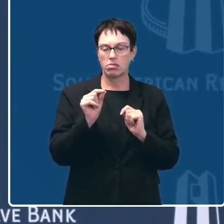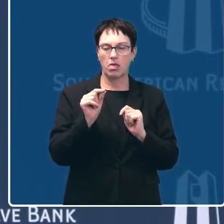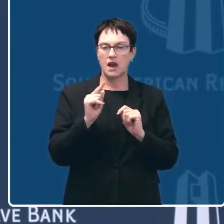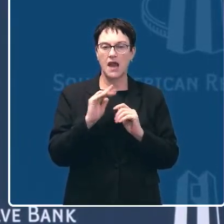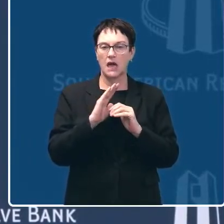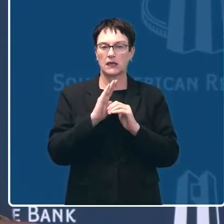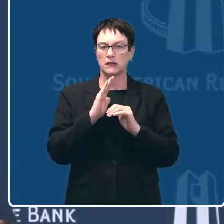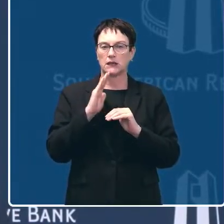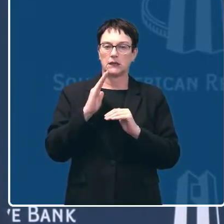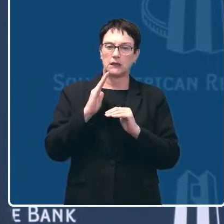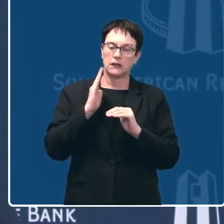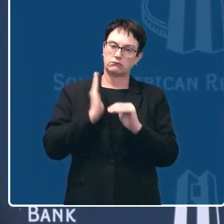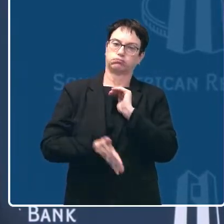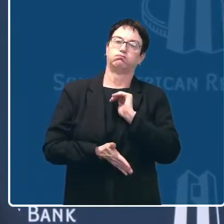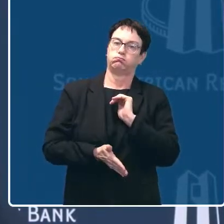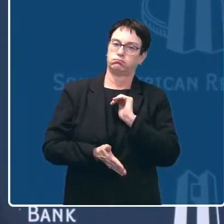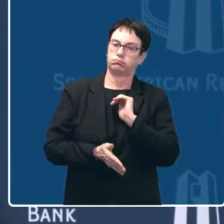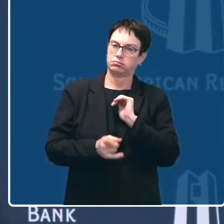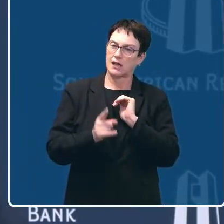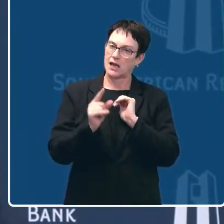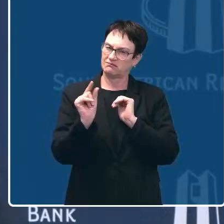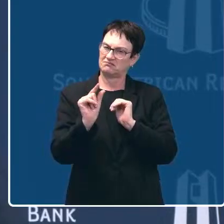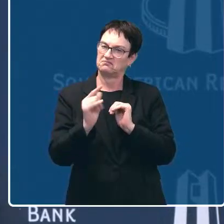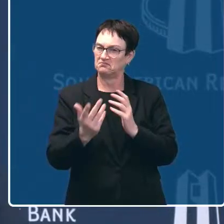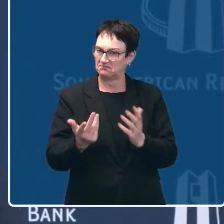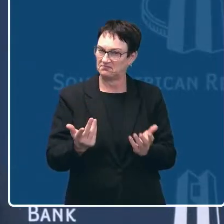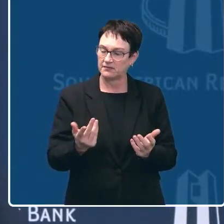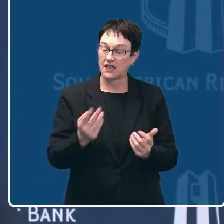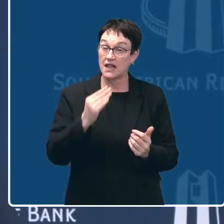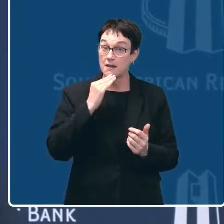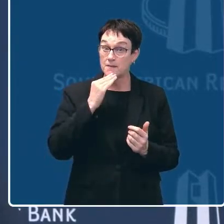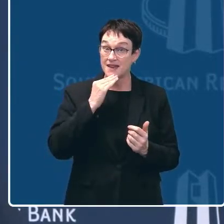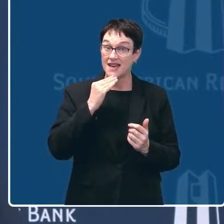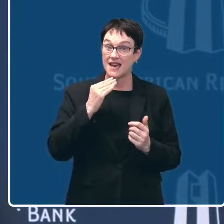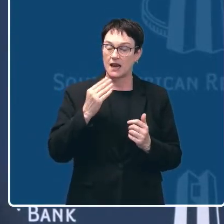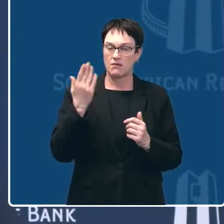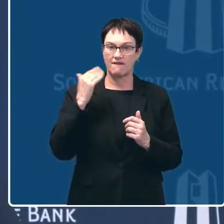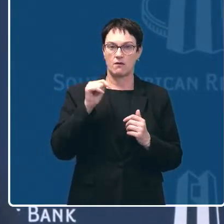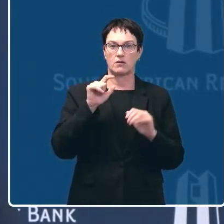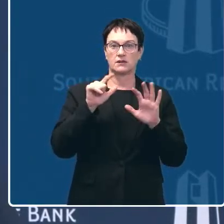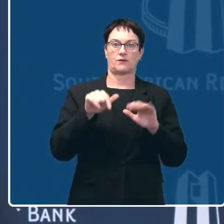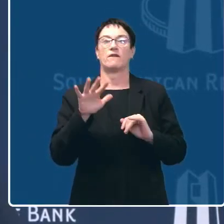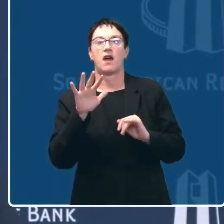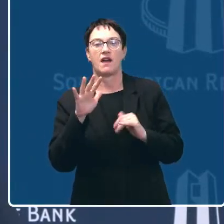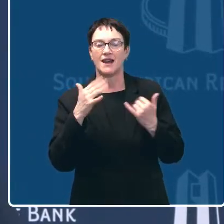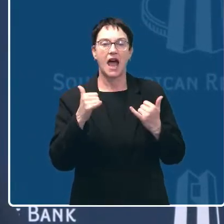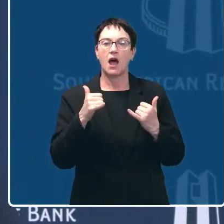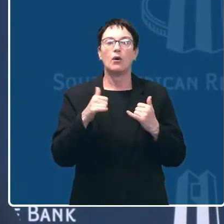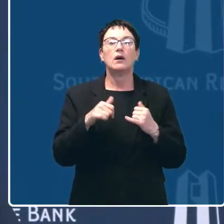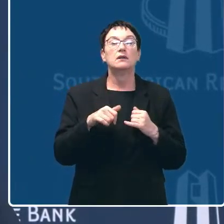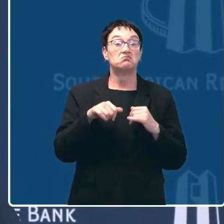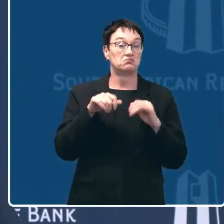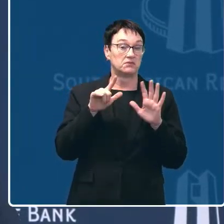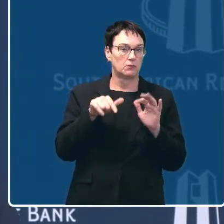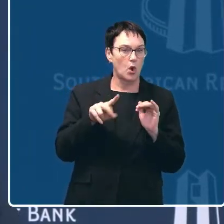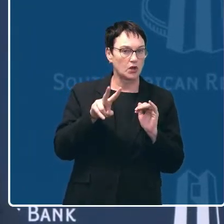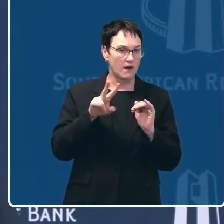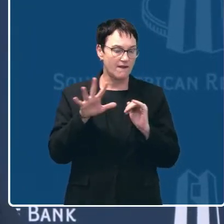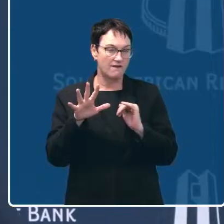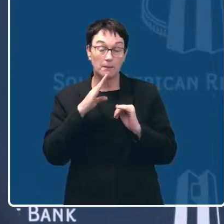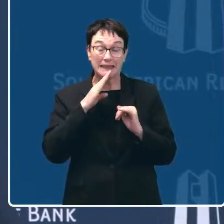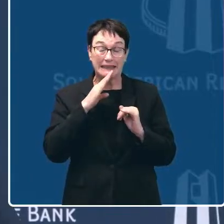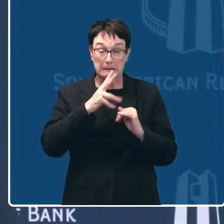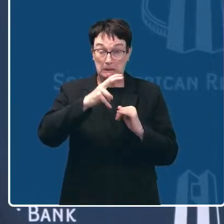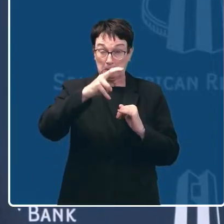that's the space that we. So we have reduced the extent of restrictiveness. We are not as